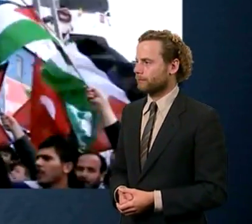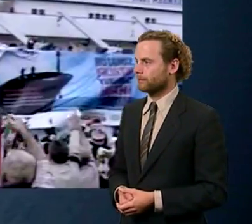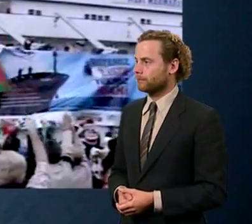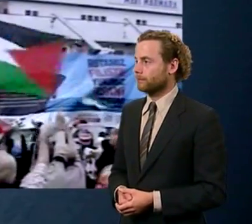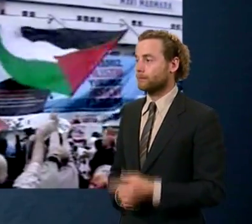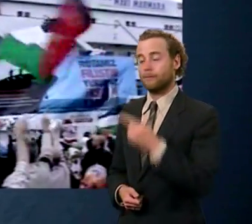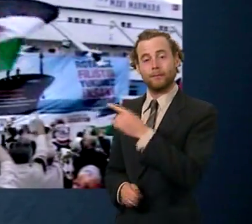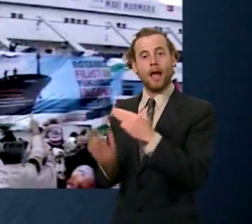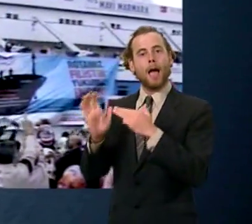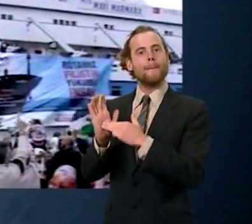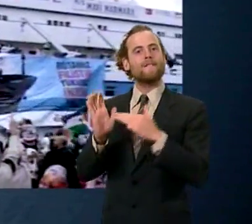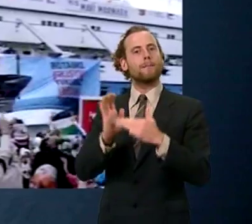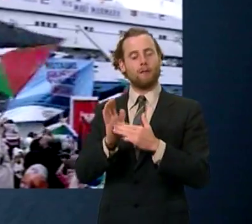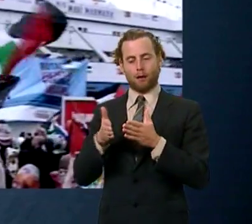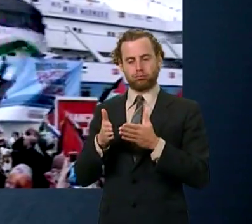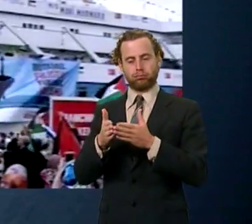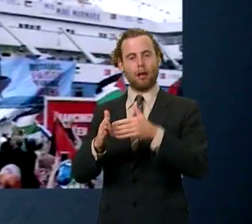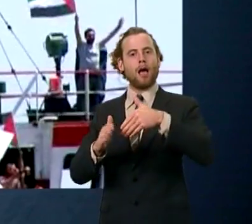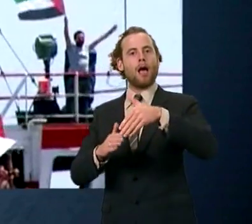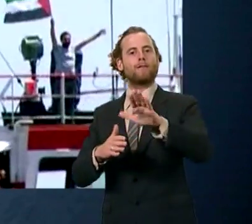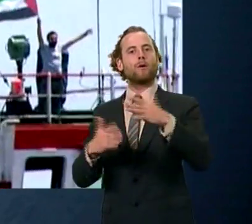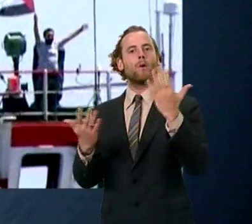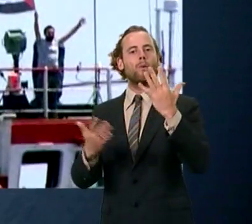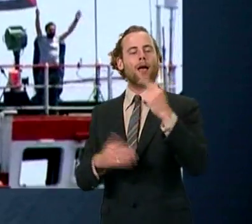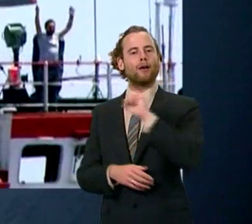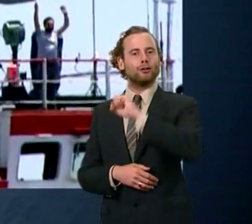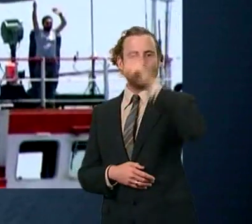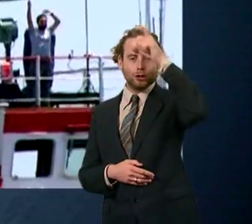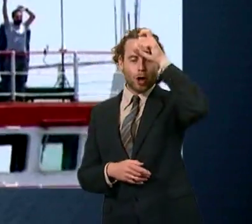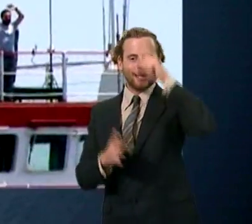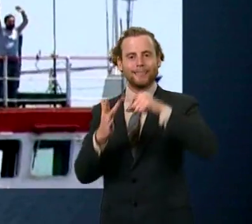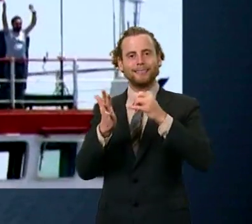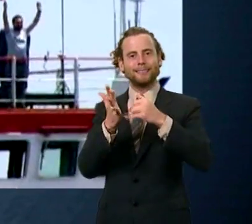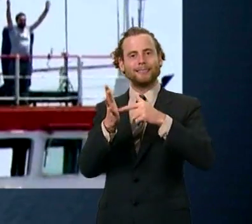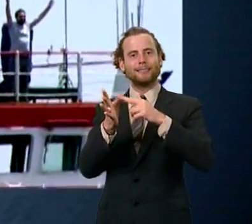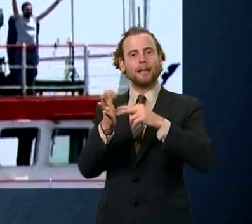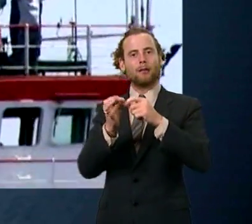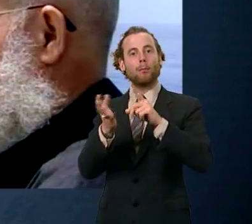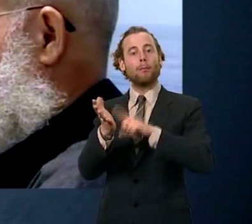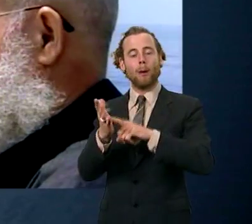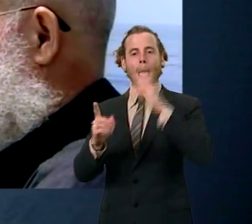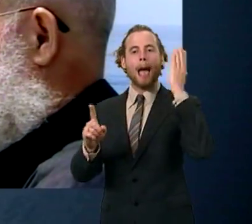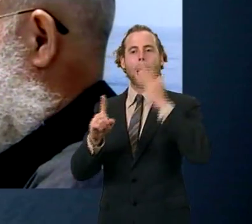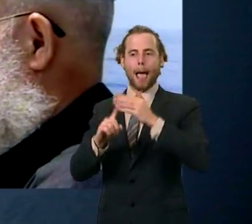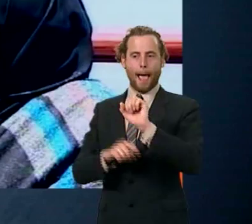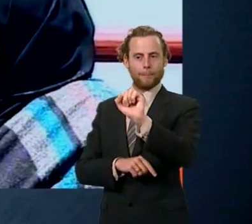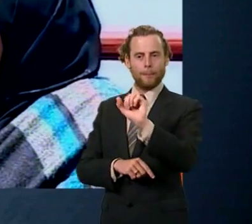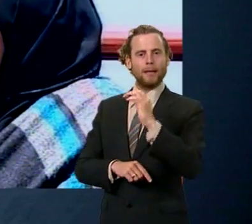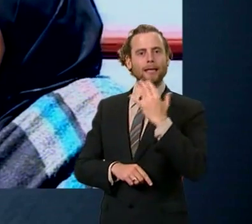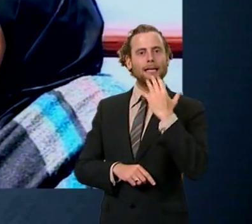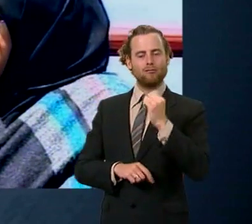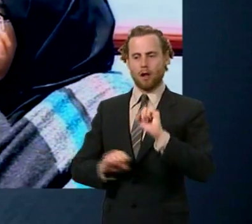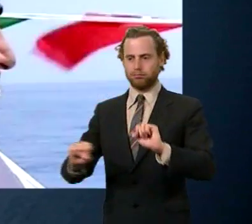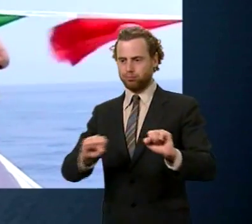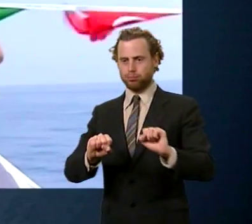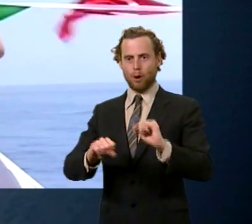When the Mavi Marmara left Istanbul, its mission was to break the Israeli naval blockade of Gaza and bring aid to the